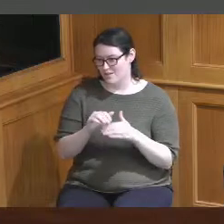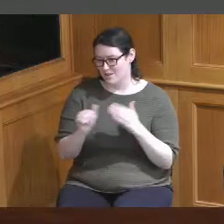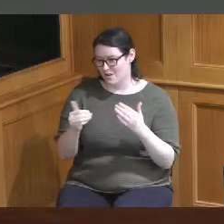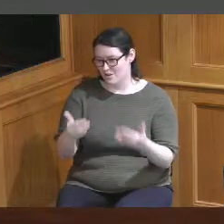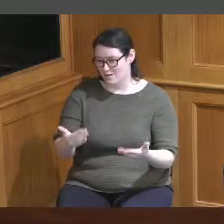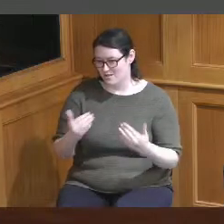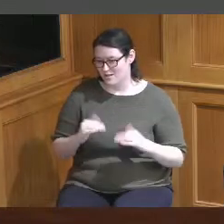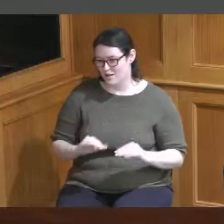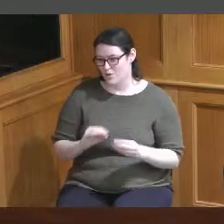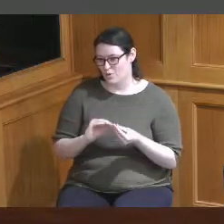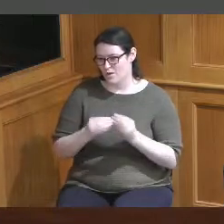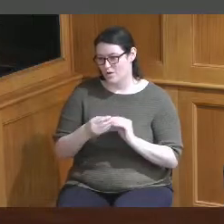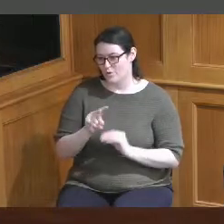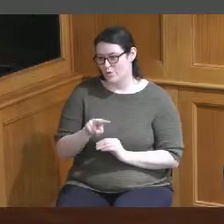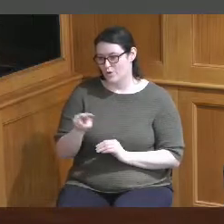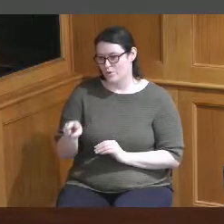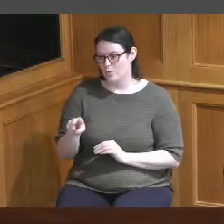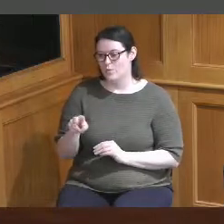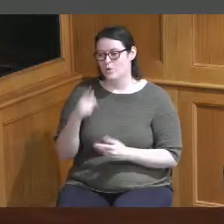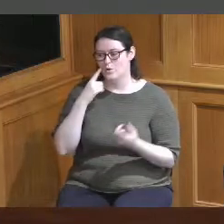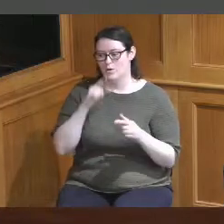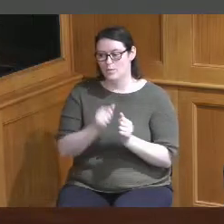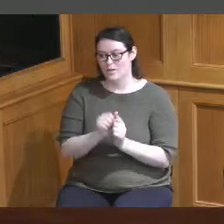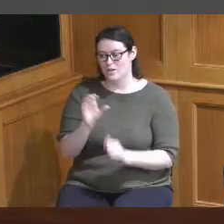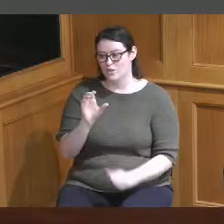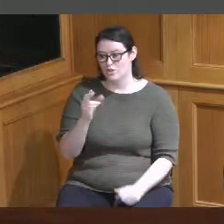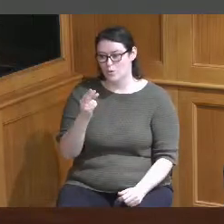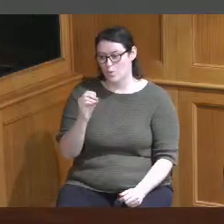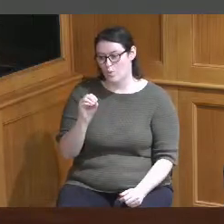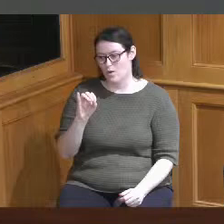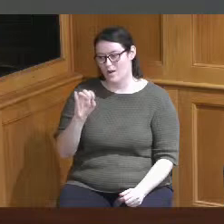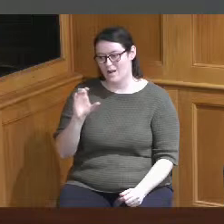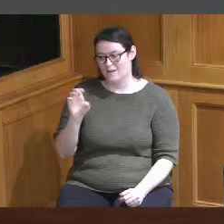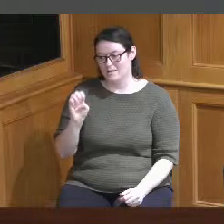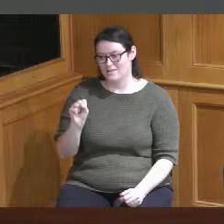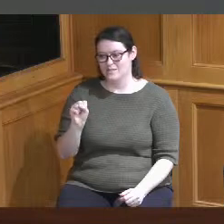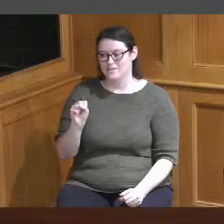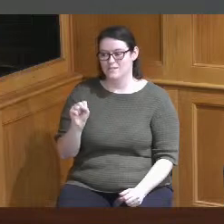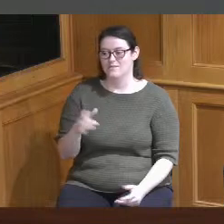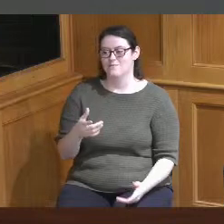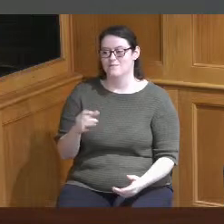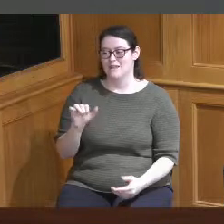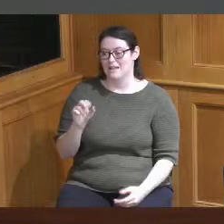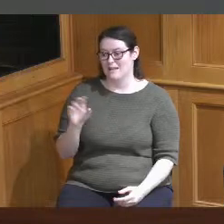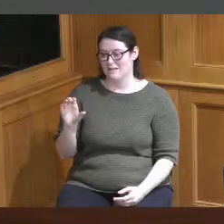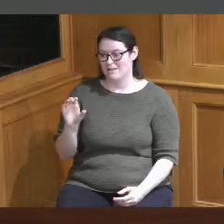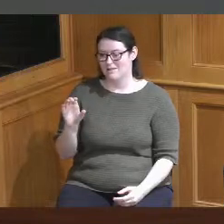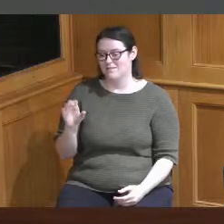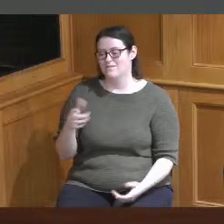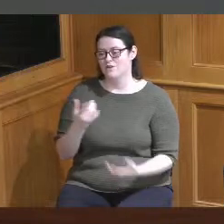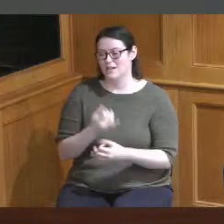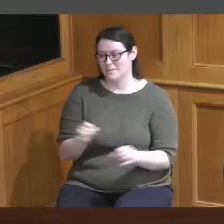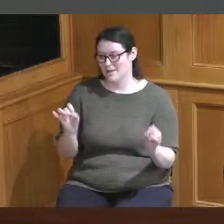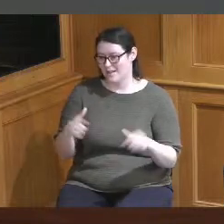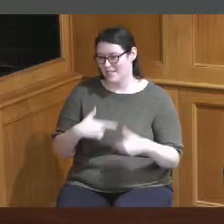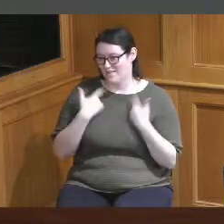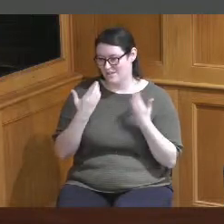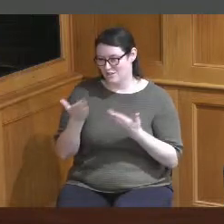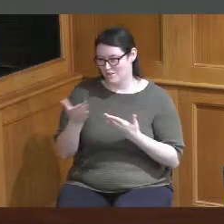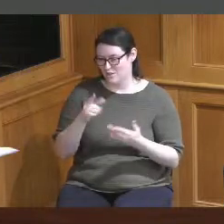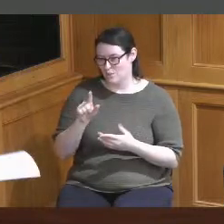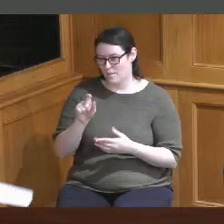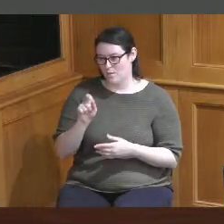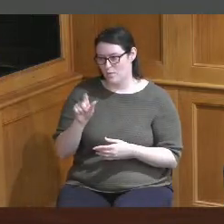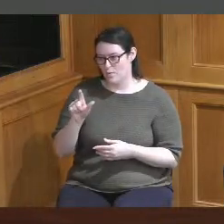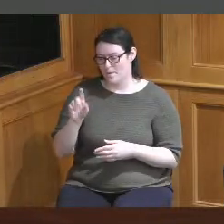22 is an agreement with Choices or Children Have Options in Caring Environments for independent living services, $1.1